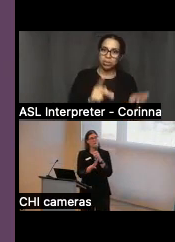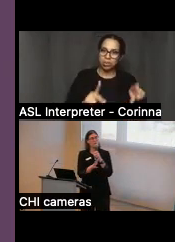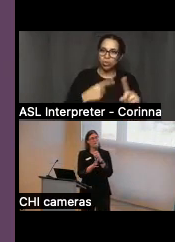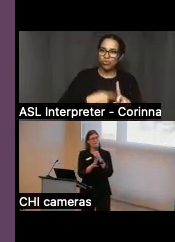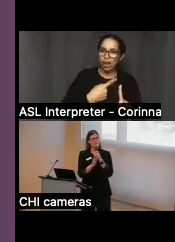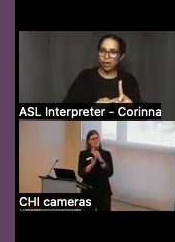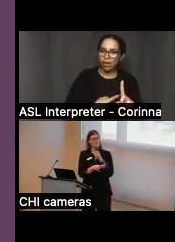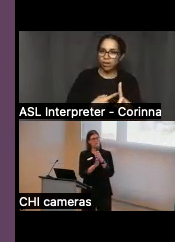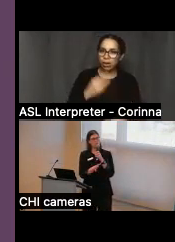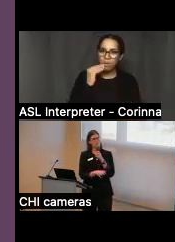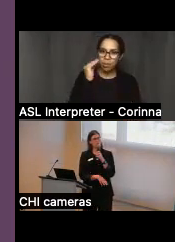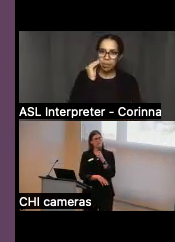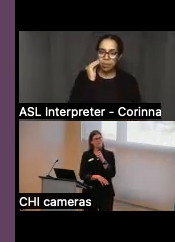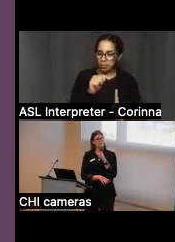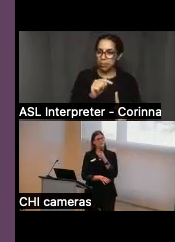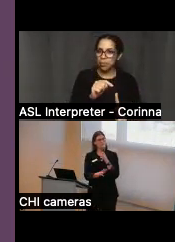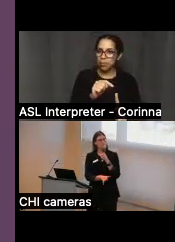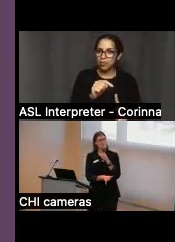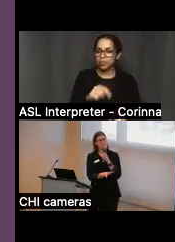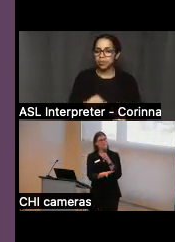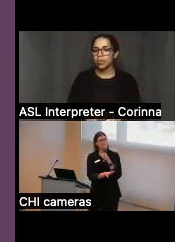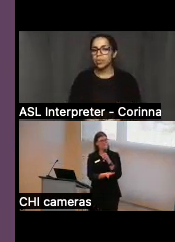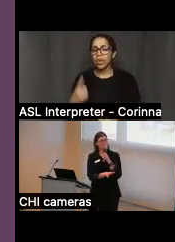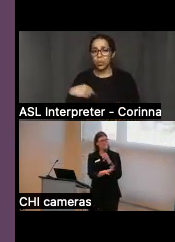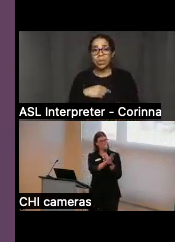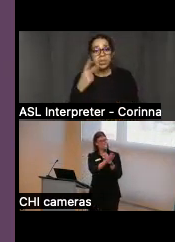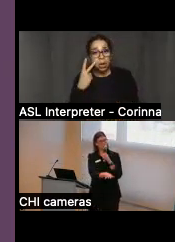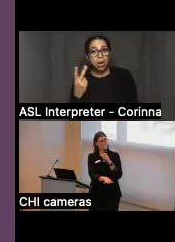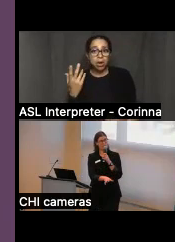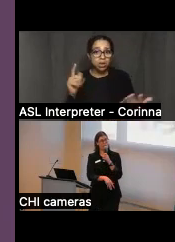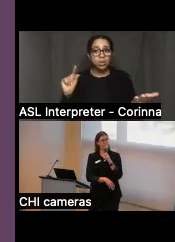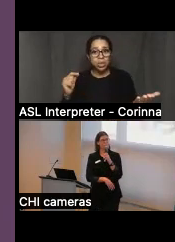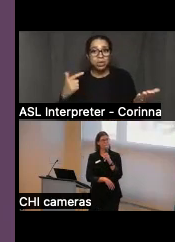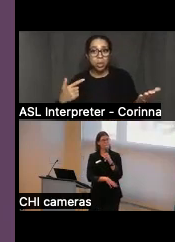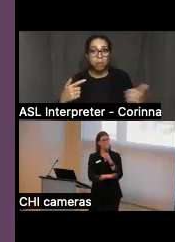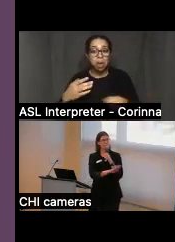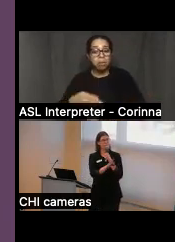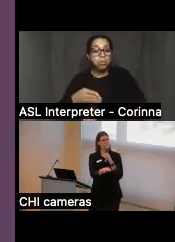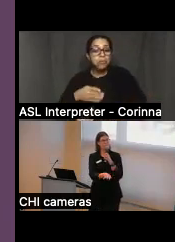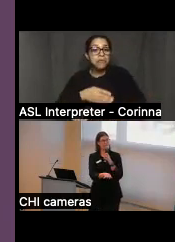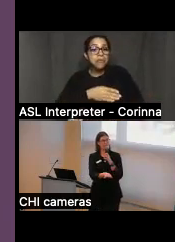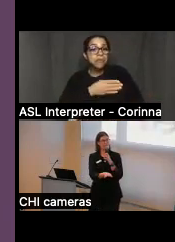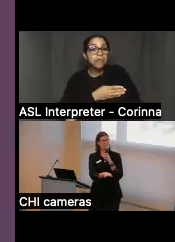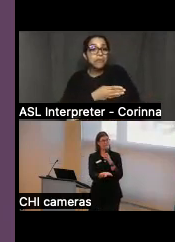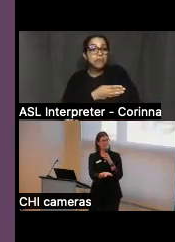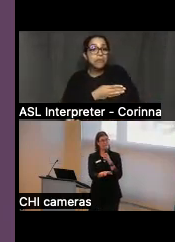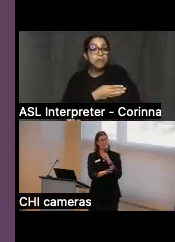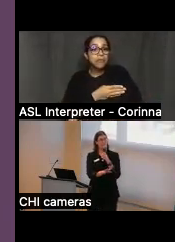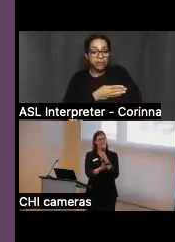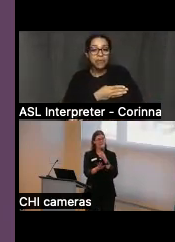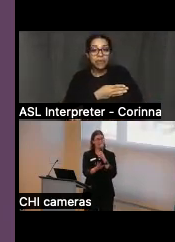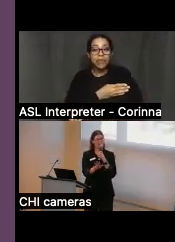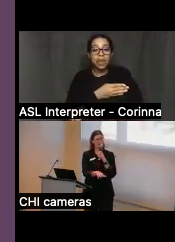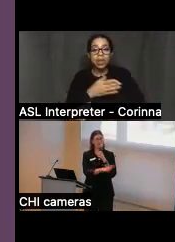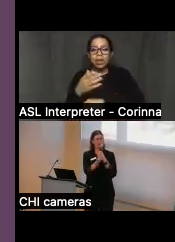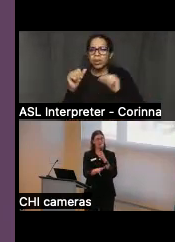although we saw some improvements in 2021, kind of a dip between 2019 and 2021, we